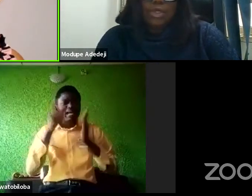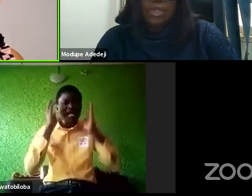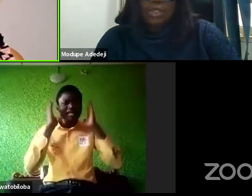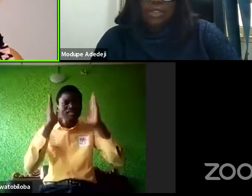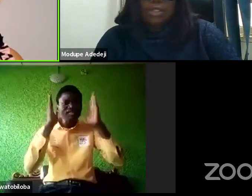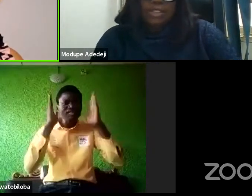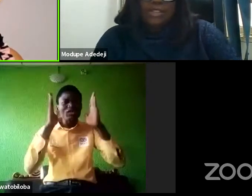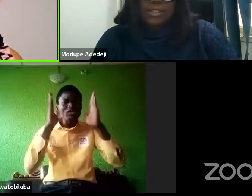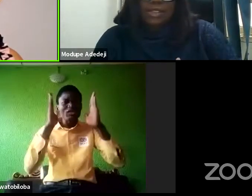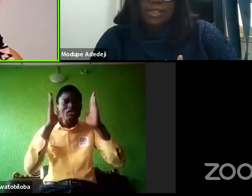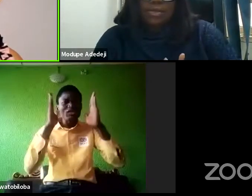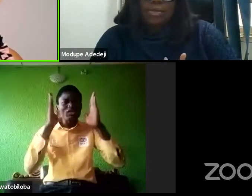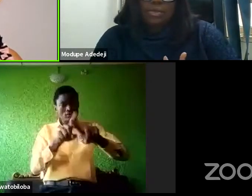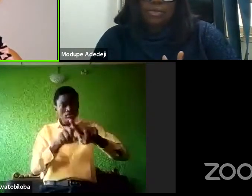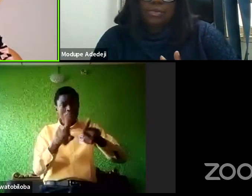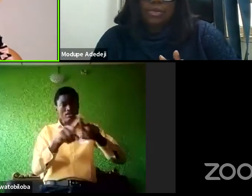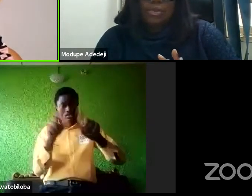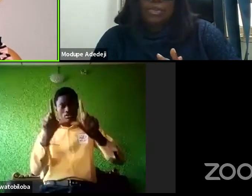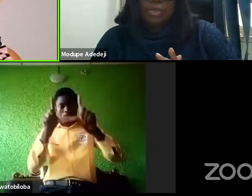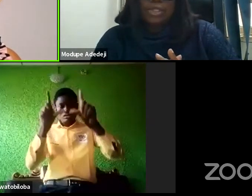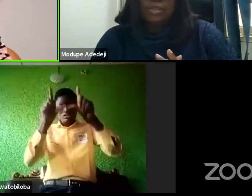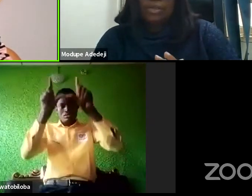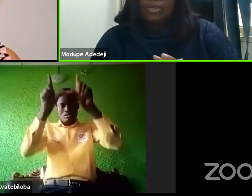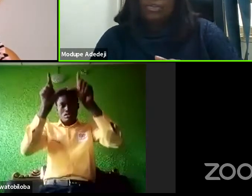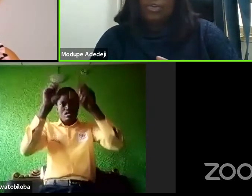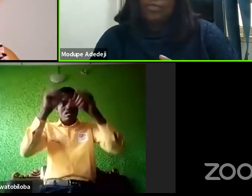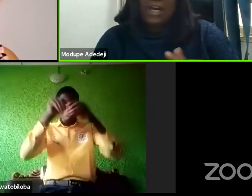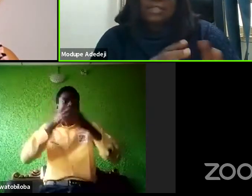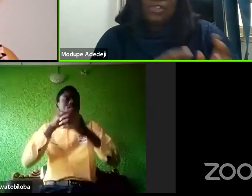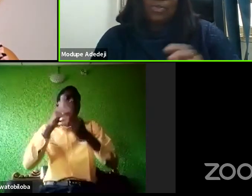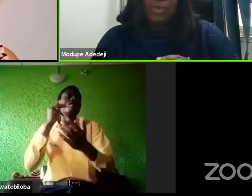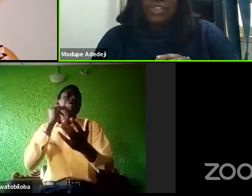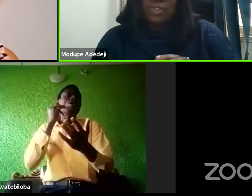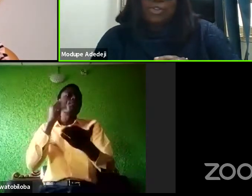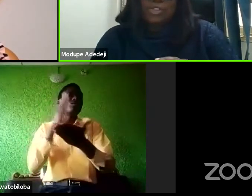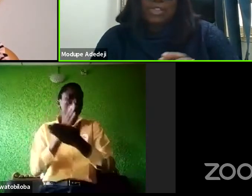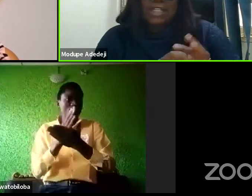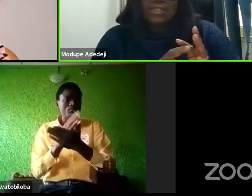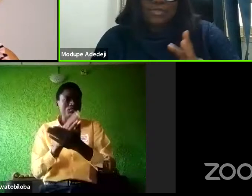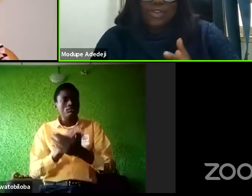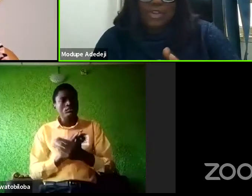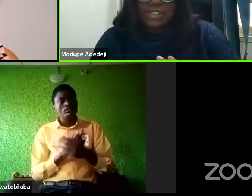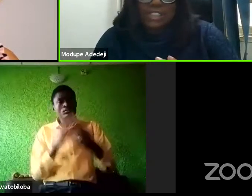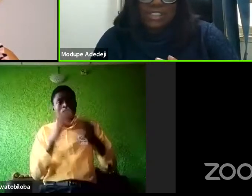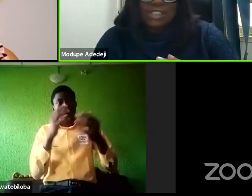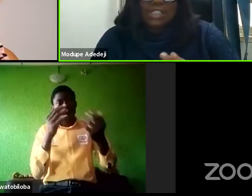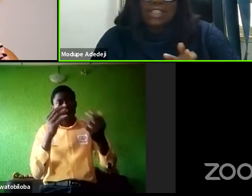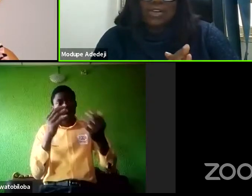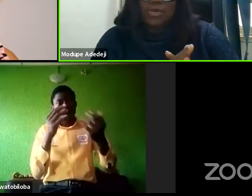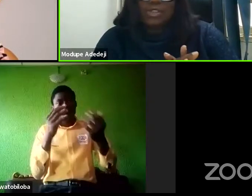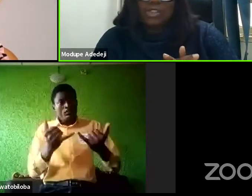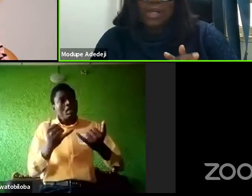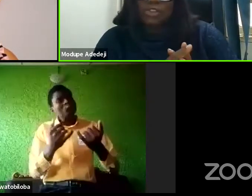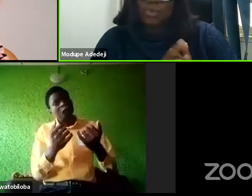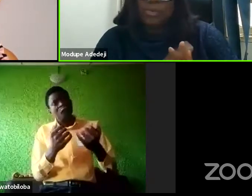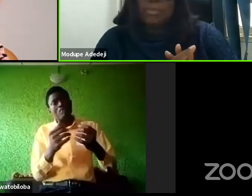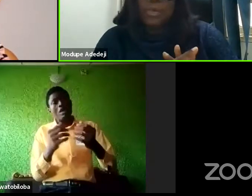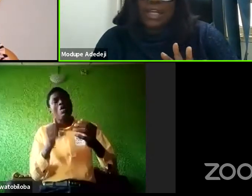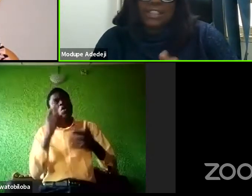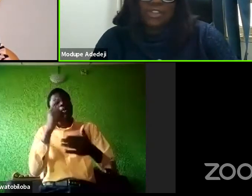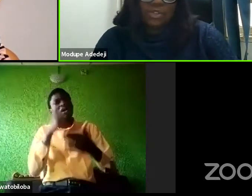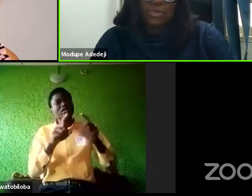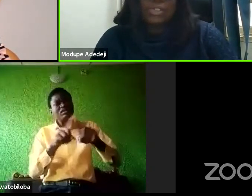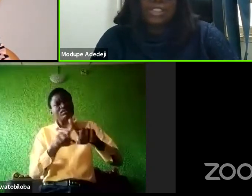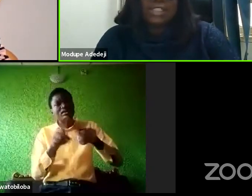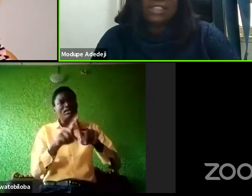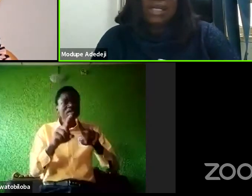stages involved in menopause? Okay. So you've asked me two questions. What are the various stages? And the second one is, why should women